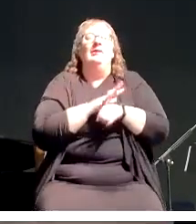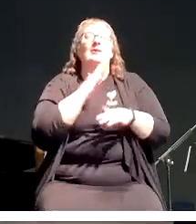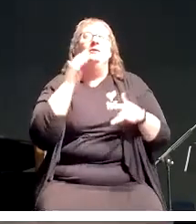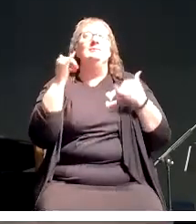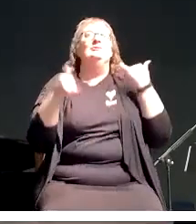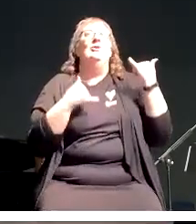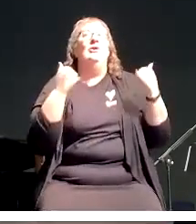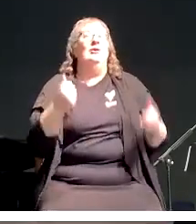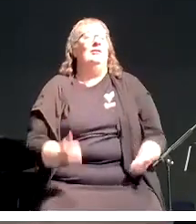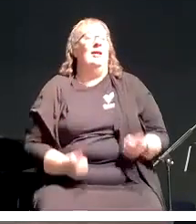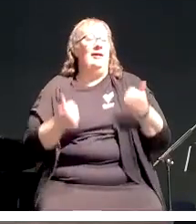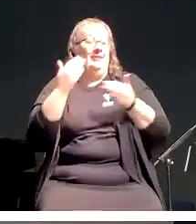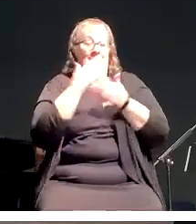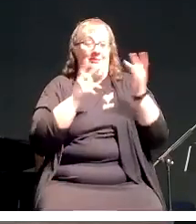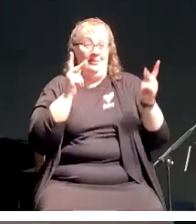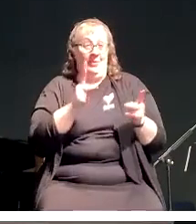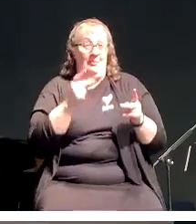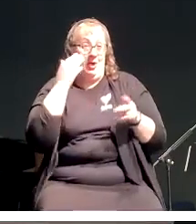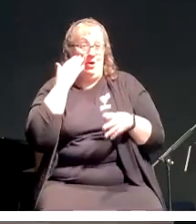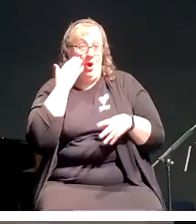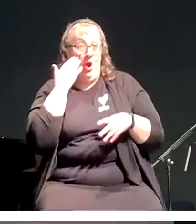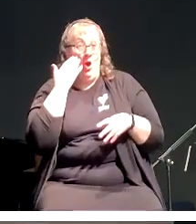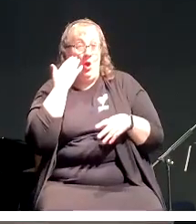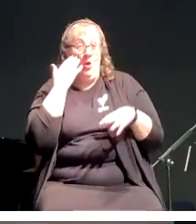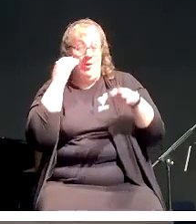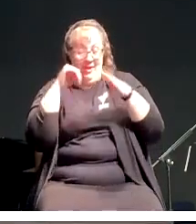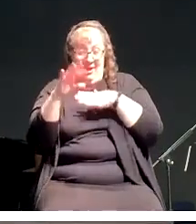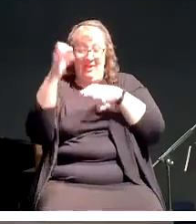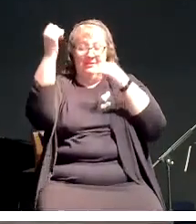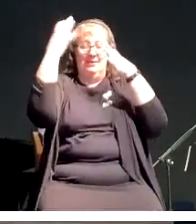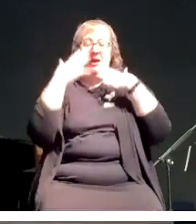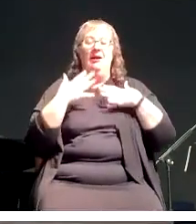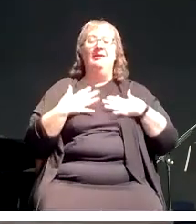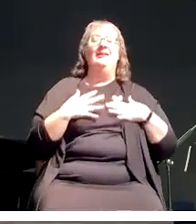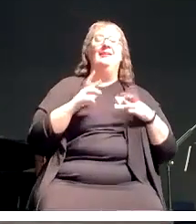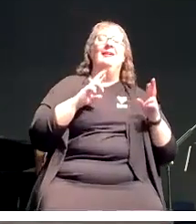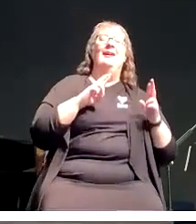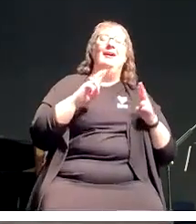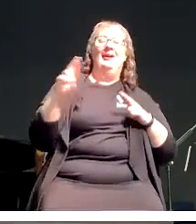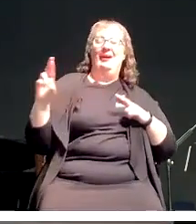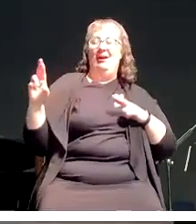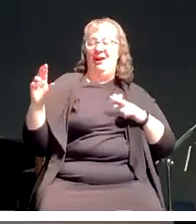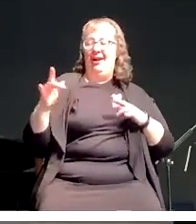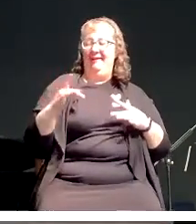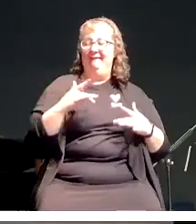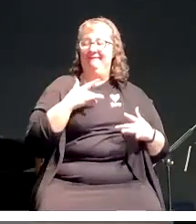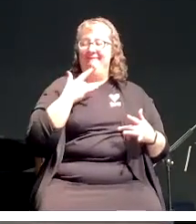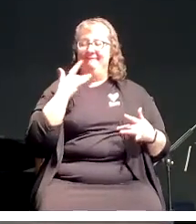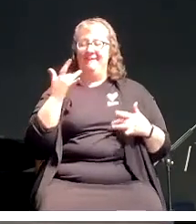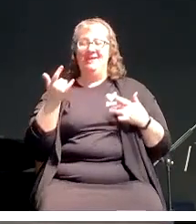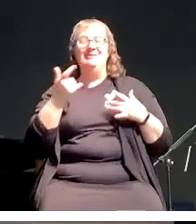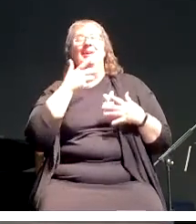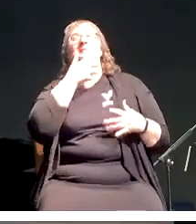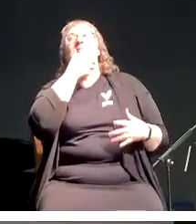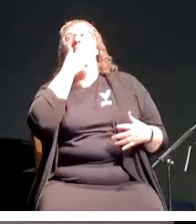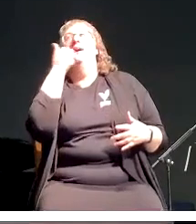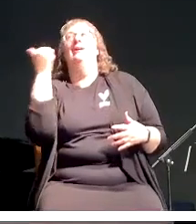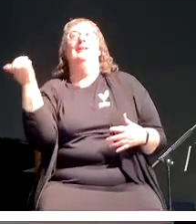joy in life. There are some people that I know when they get out in that sun, they are ready. They're like, I feel so much